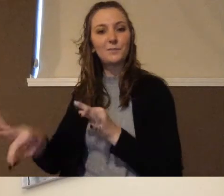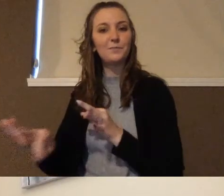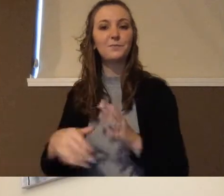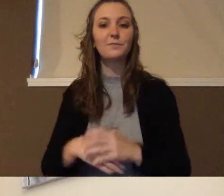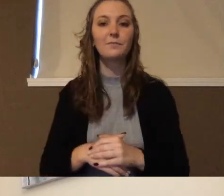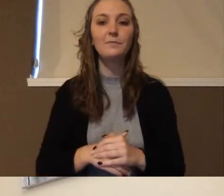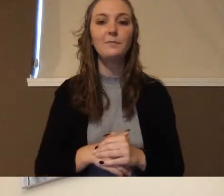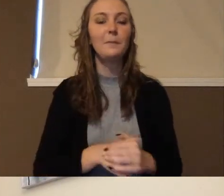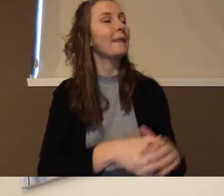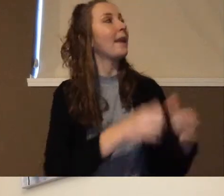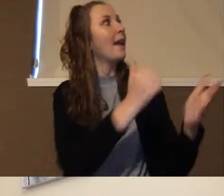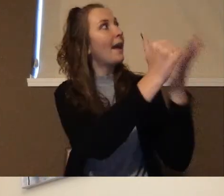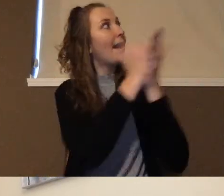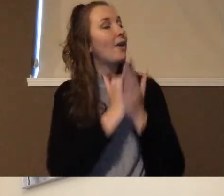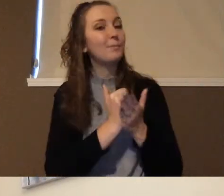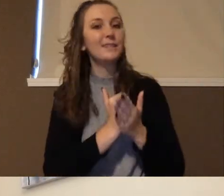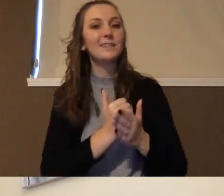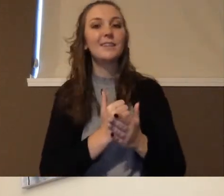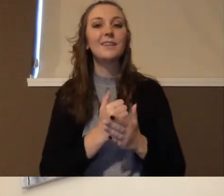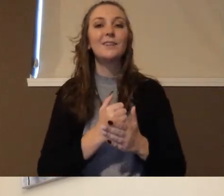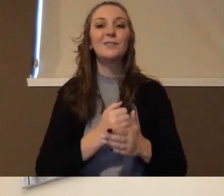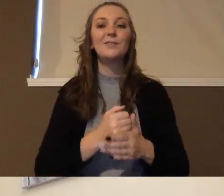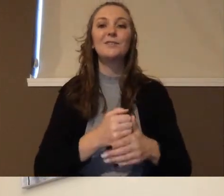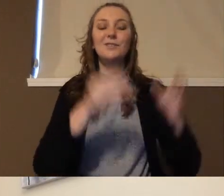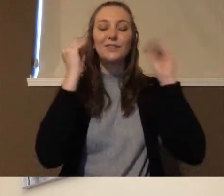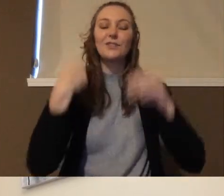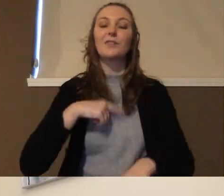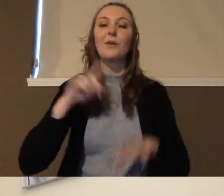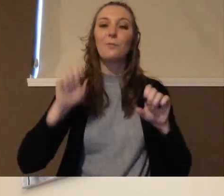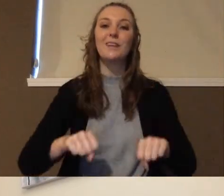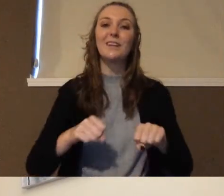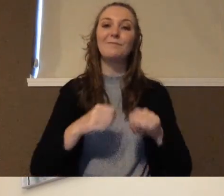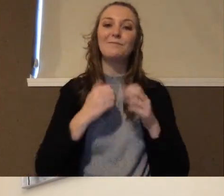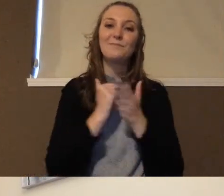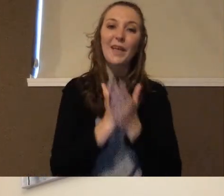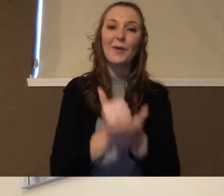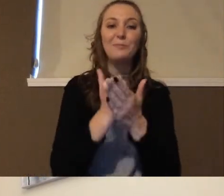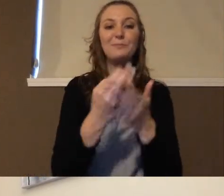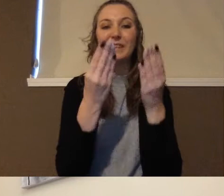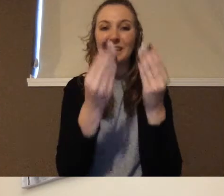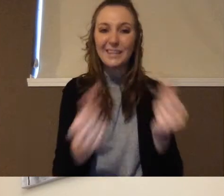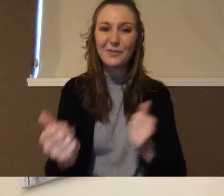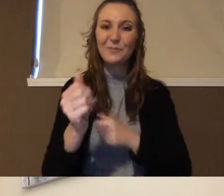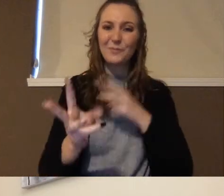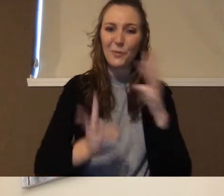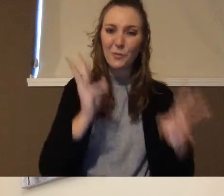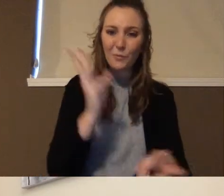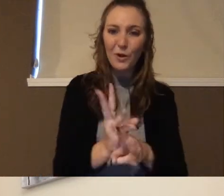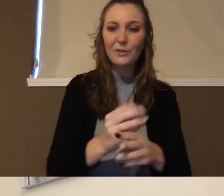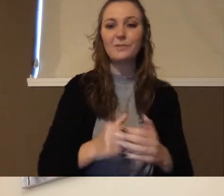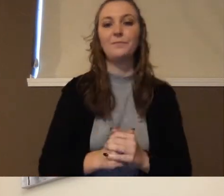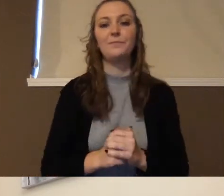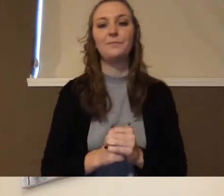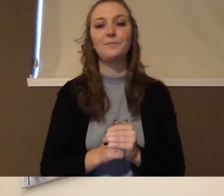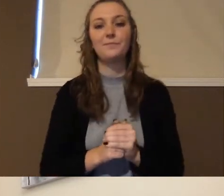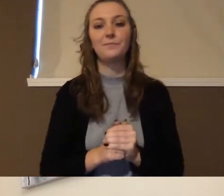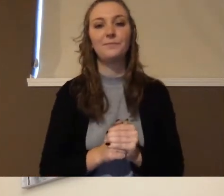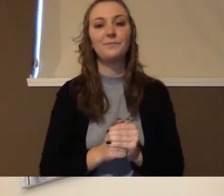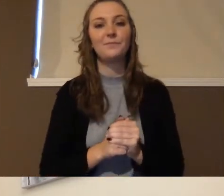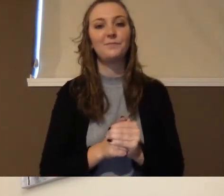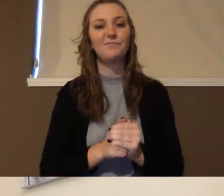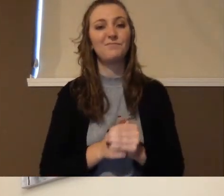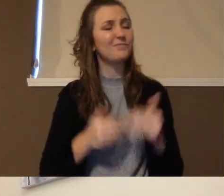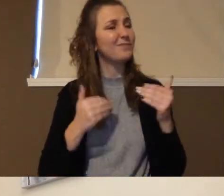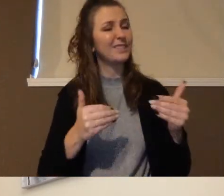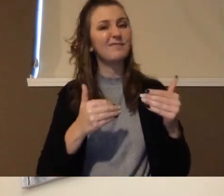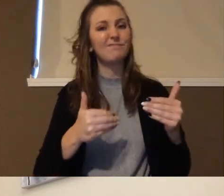can work to bring healing to injustice, health inequalities, and our poisoned environment. Stir us to grieve the terrible damage we have done